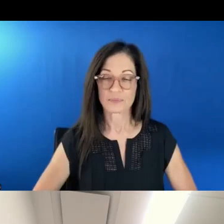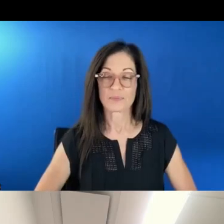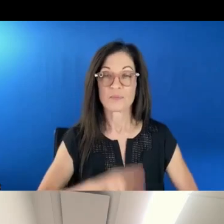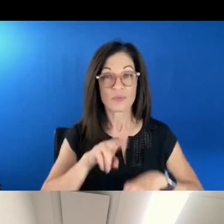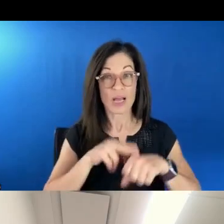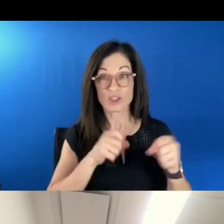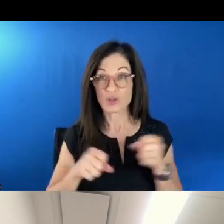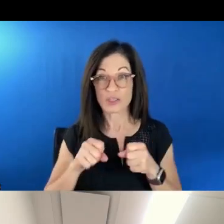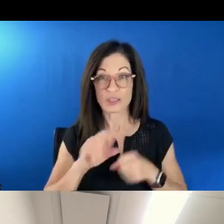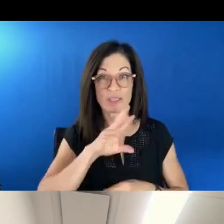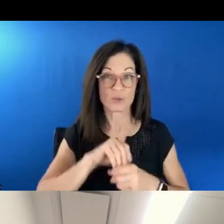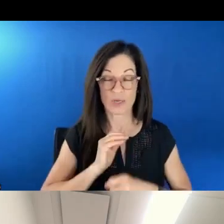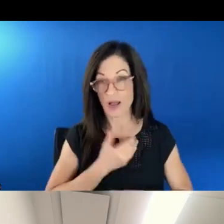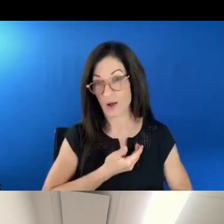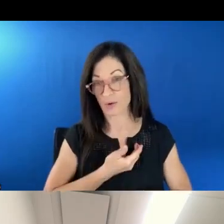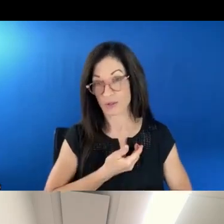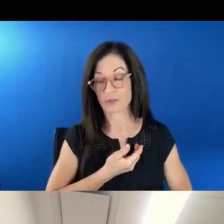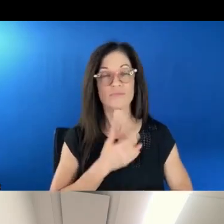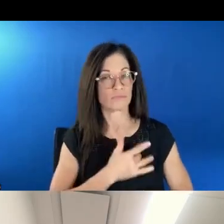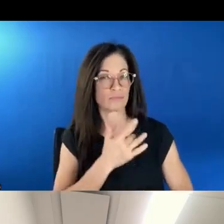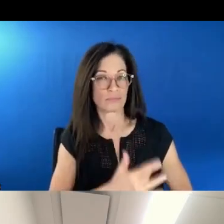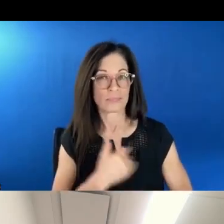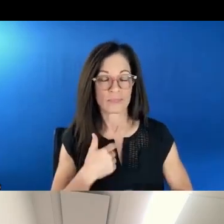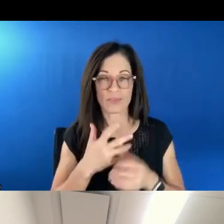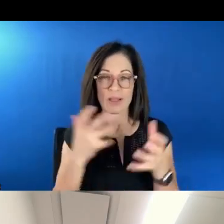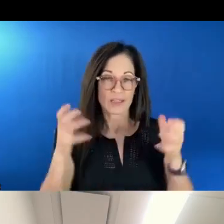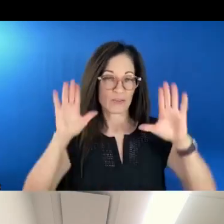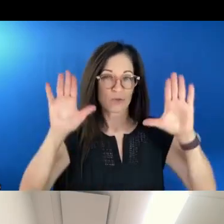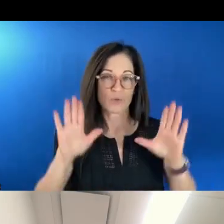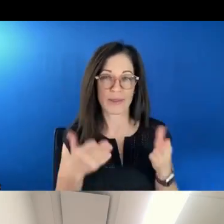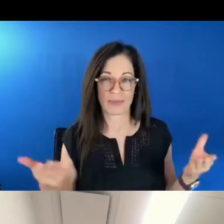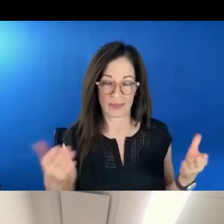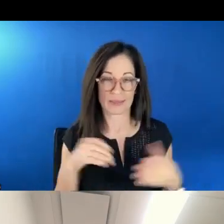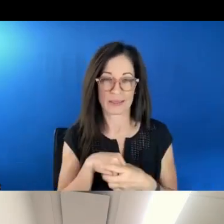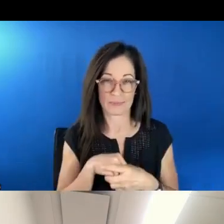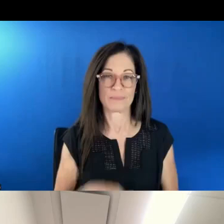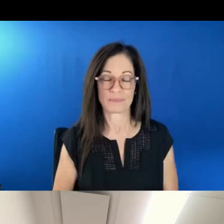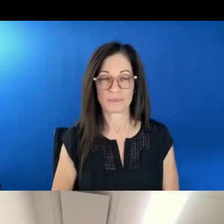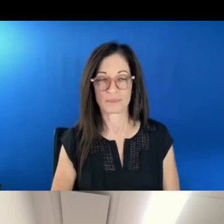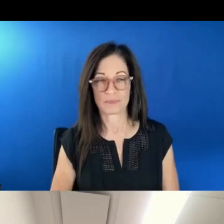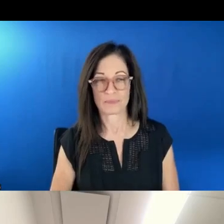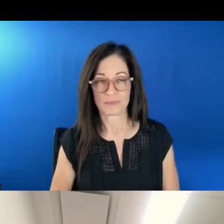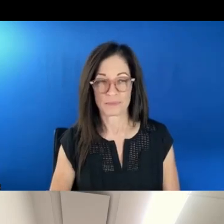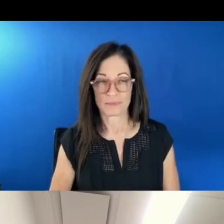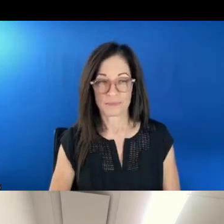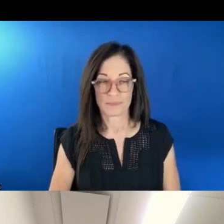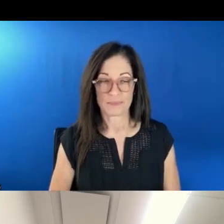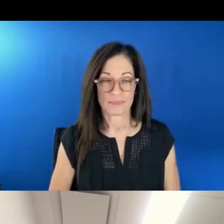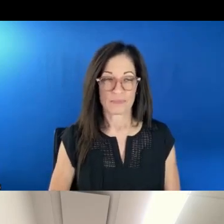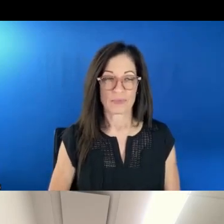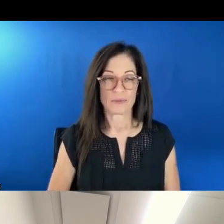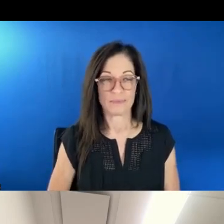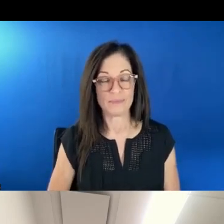strategies, including ours, typically have lots of great things in them. But it's really important that